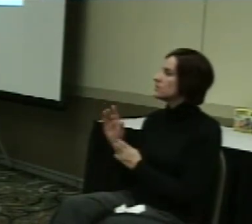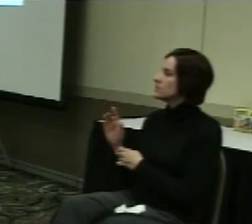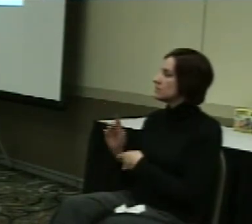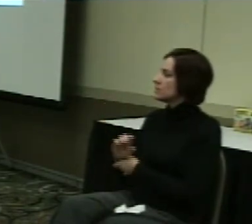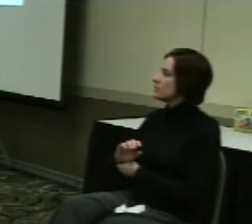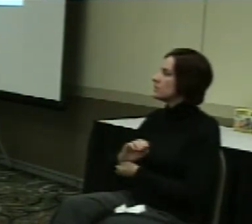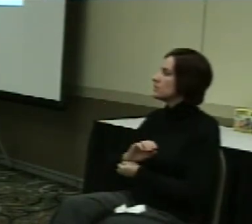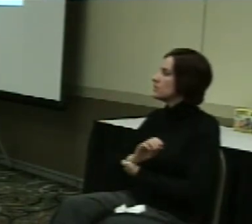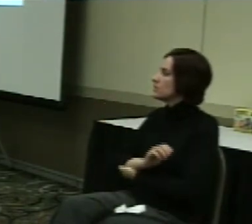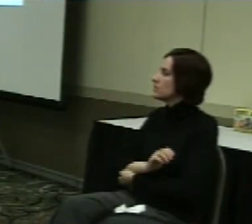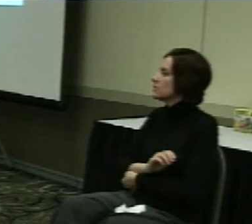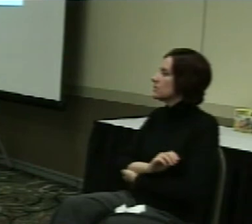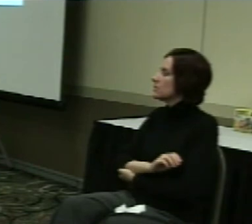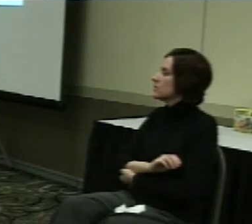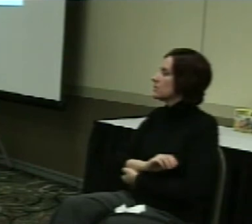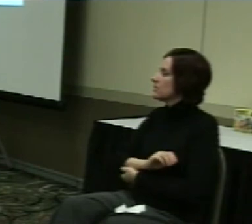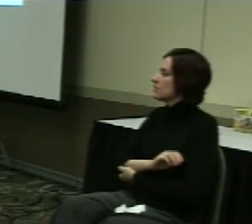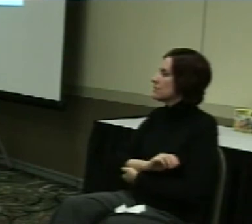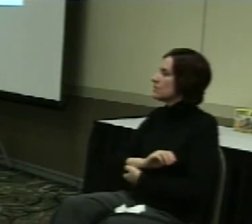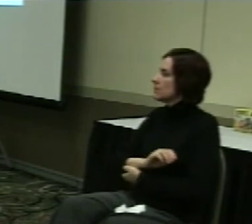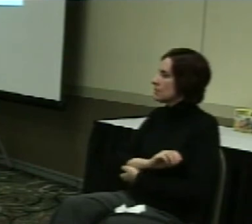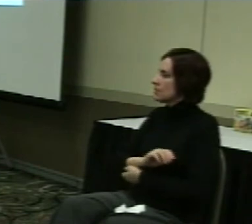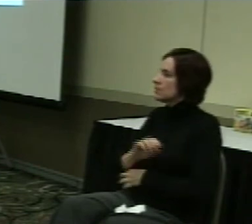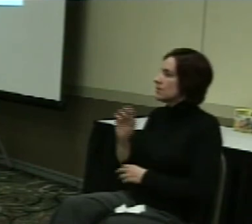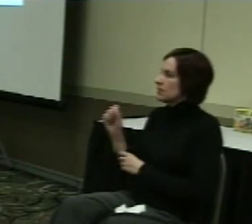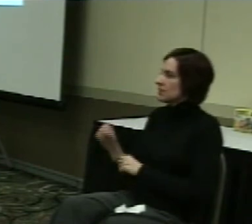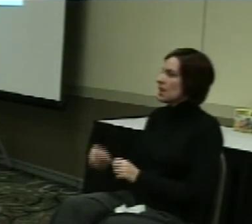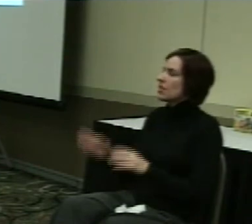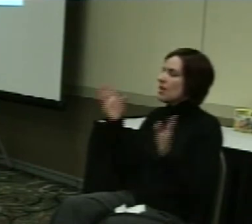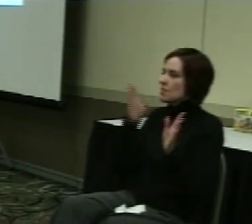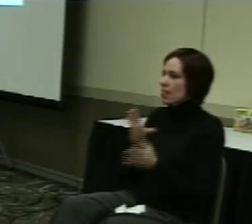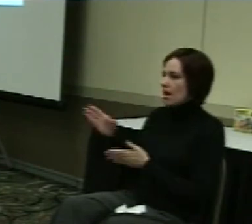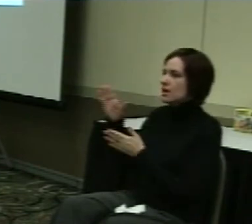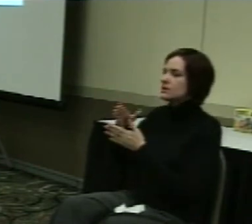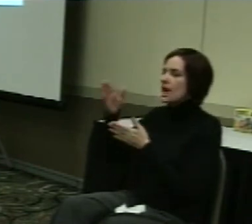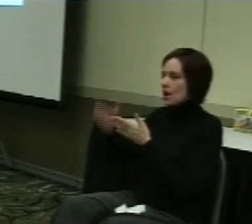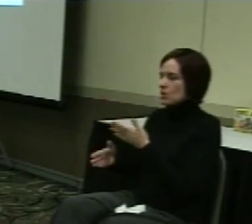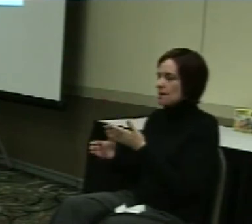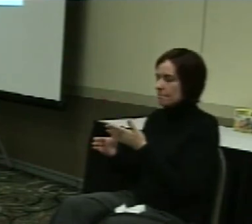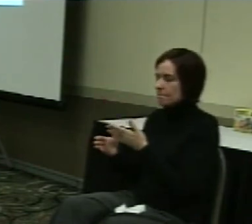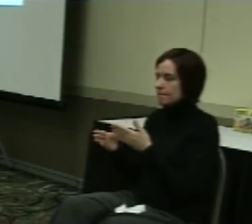but indeed, the planned outcome of a functional